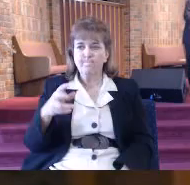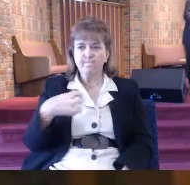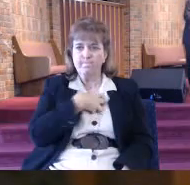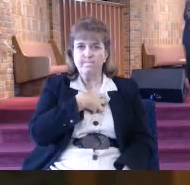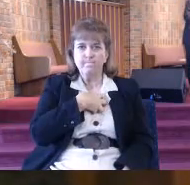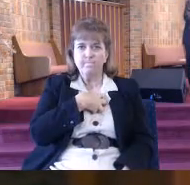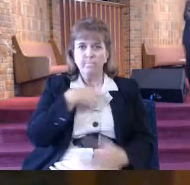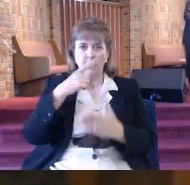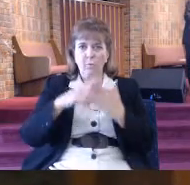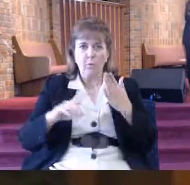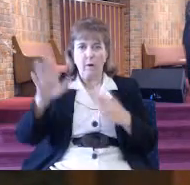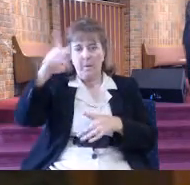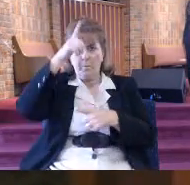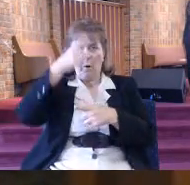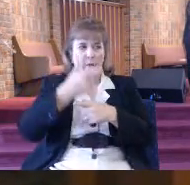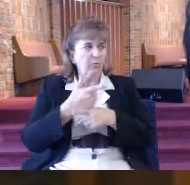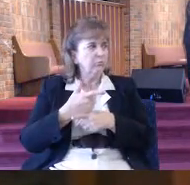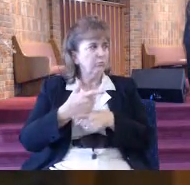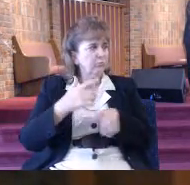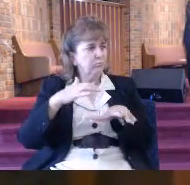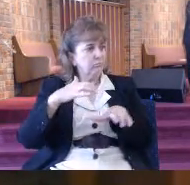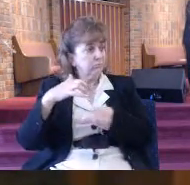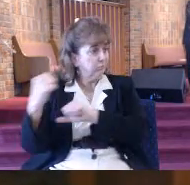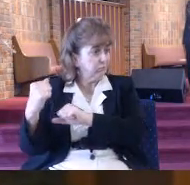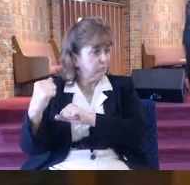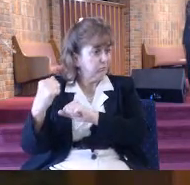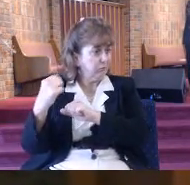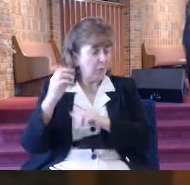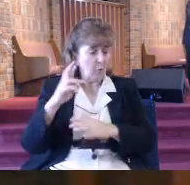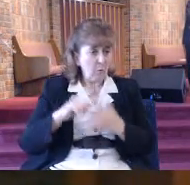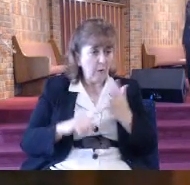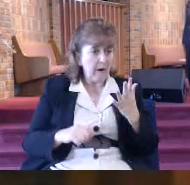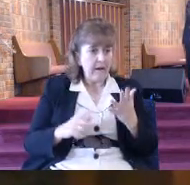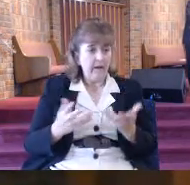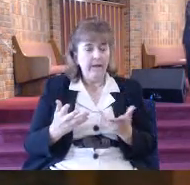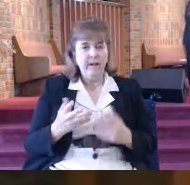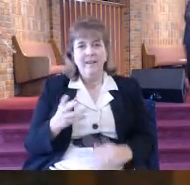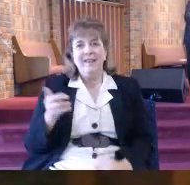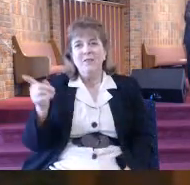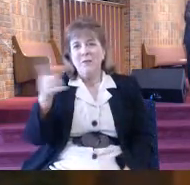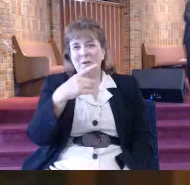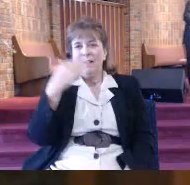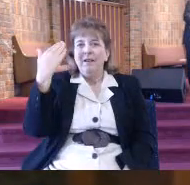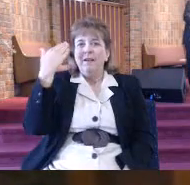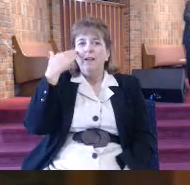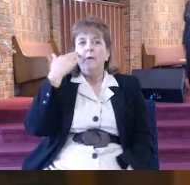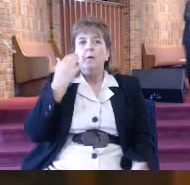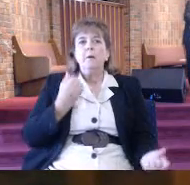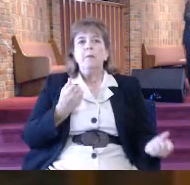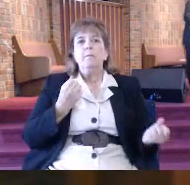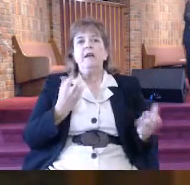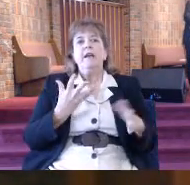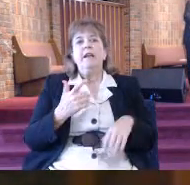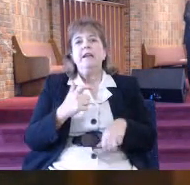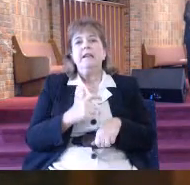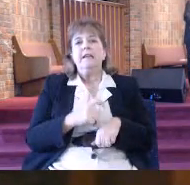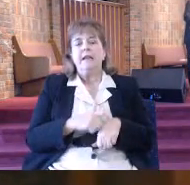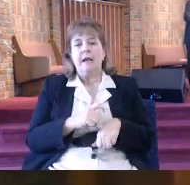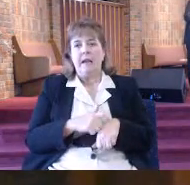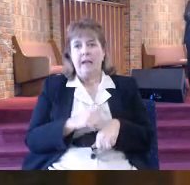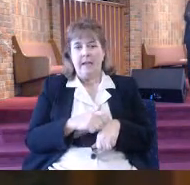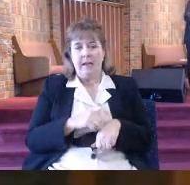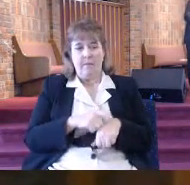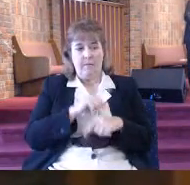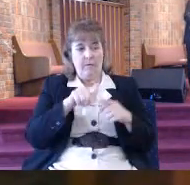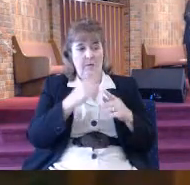You and I both know from our experiences of life that there have been many, many bitter fights over